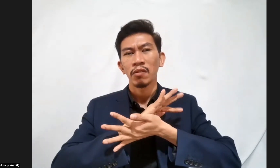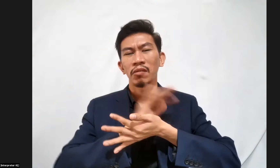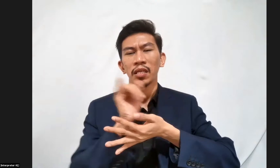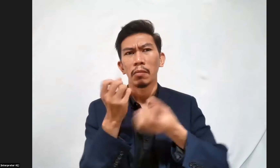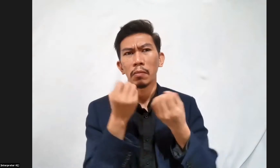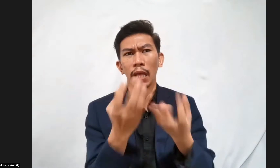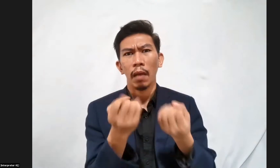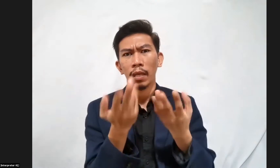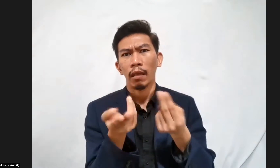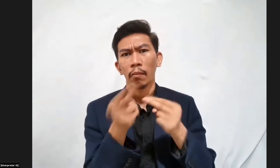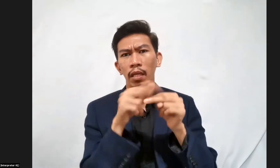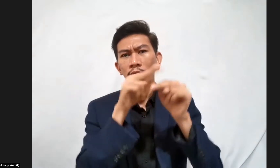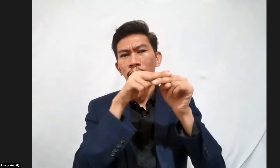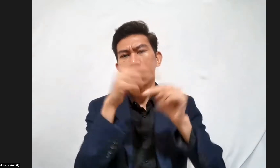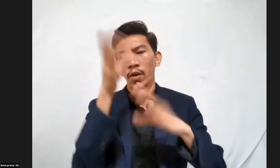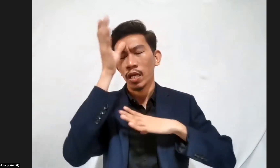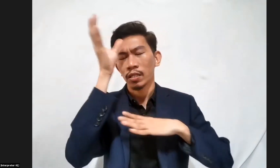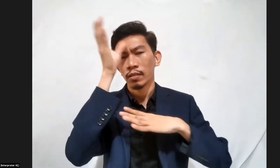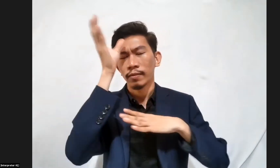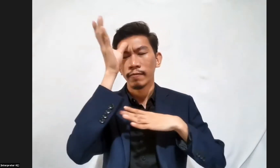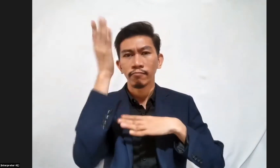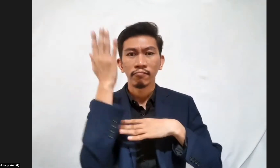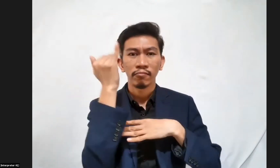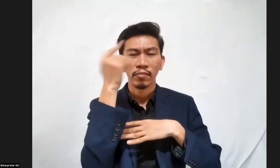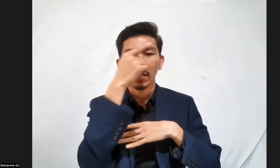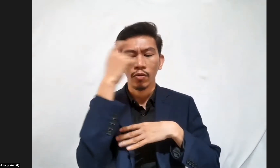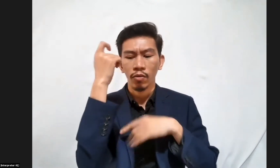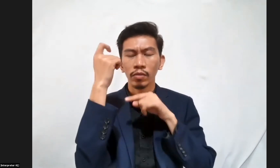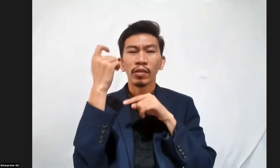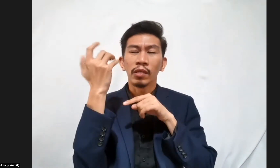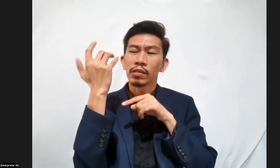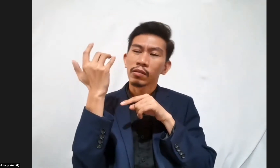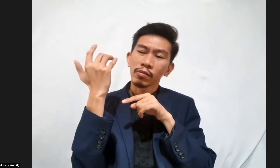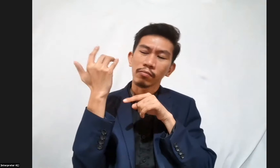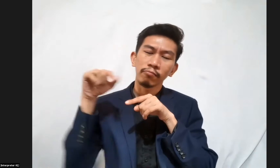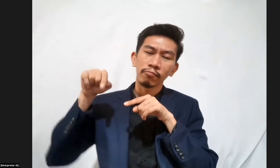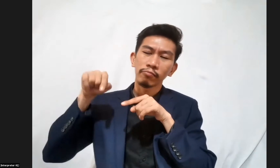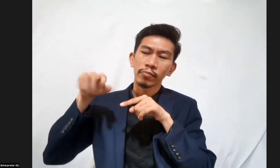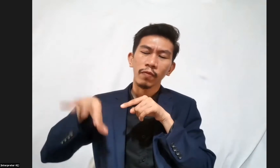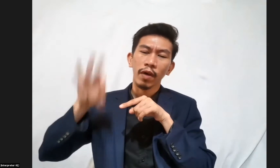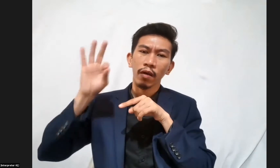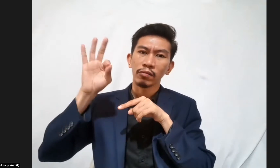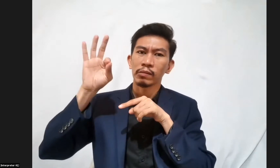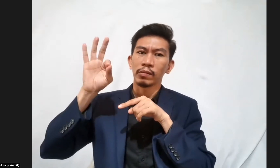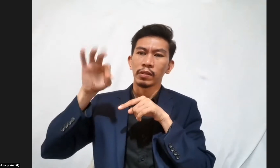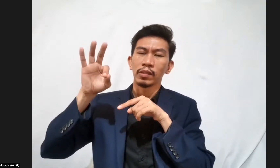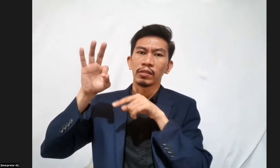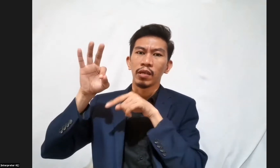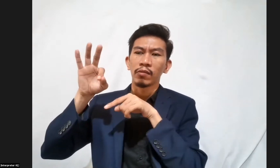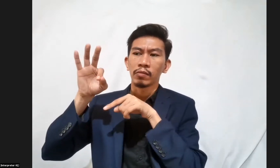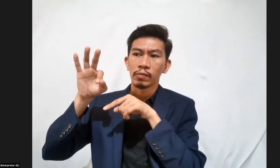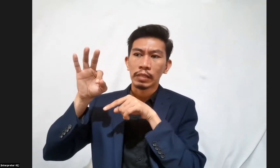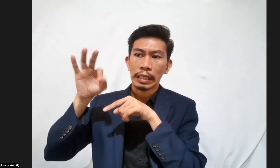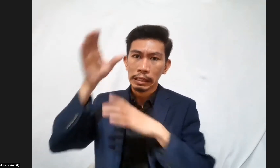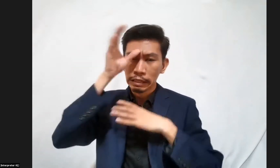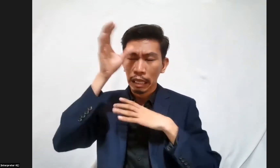advanced cancers, because the early screening and the early detection has been delayed